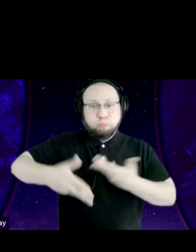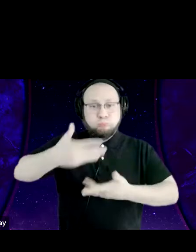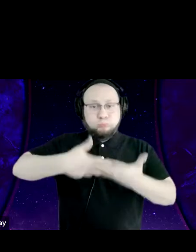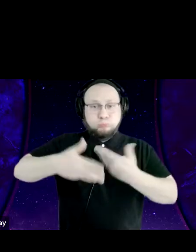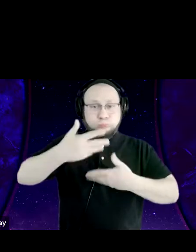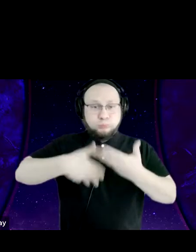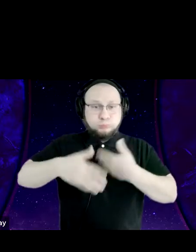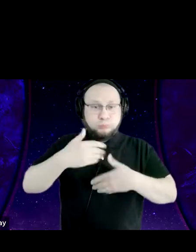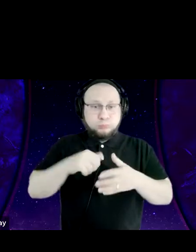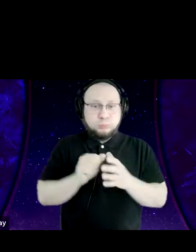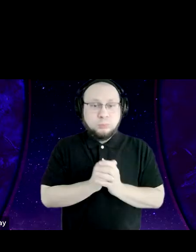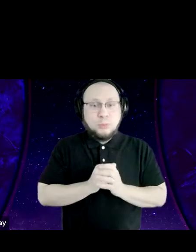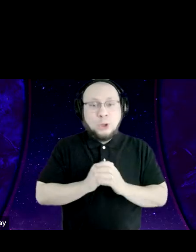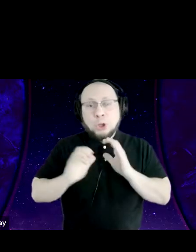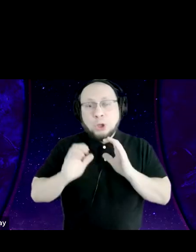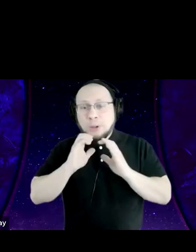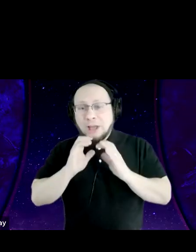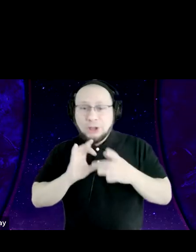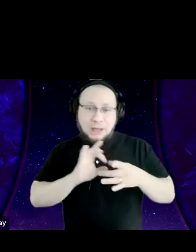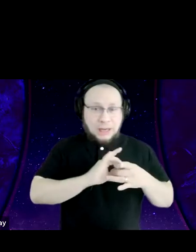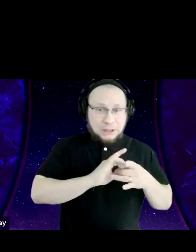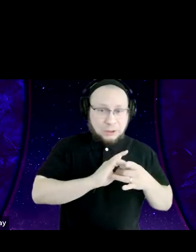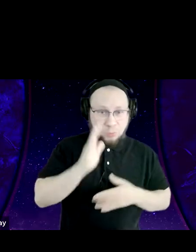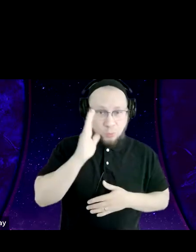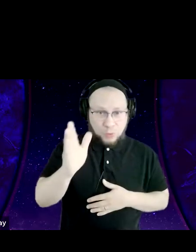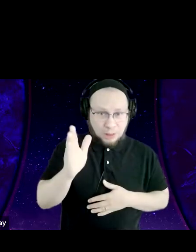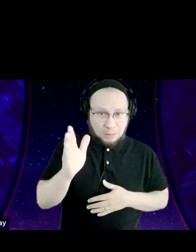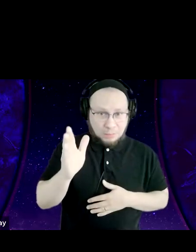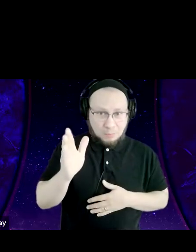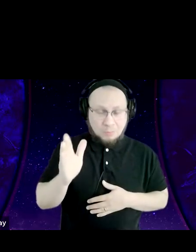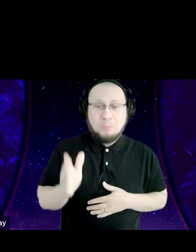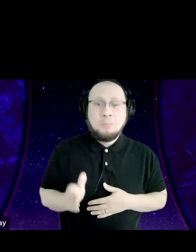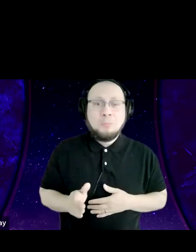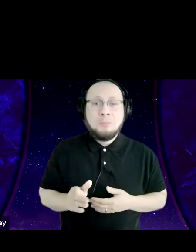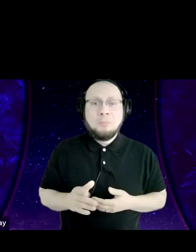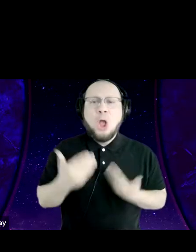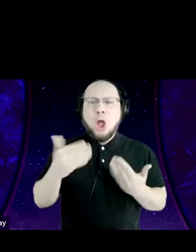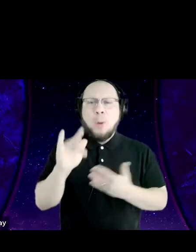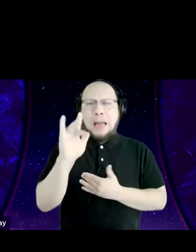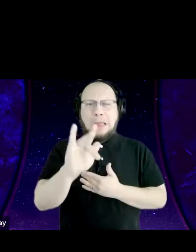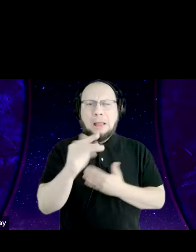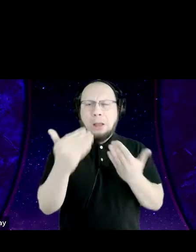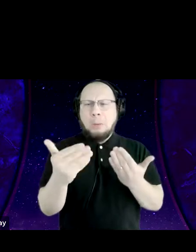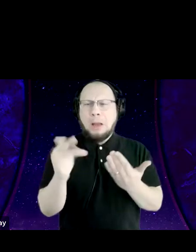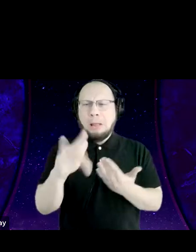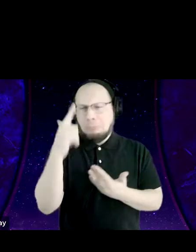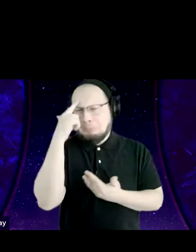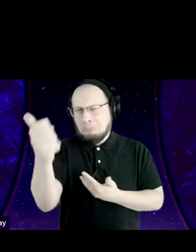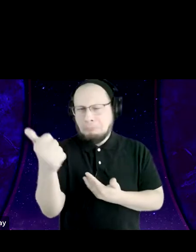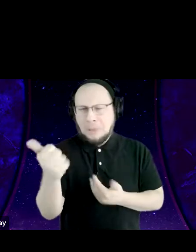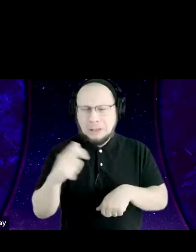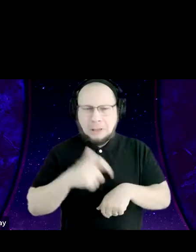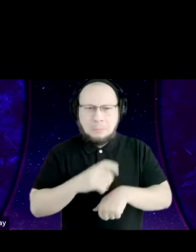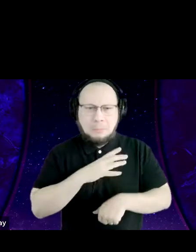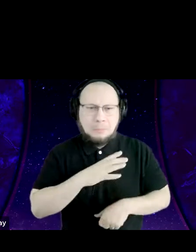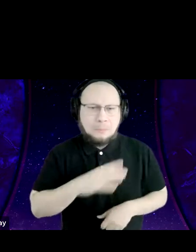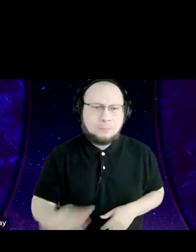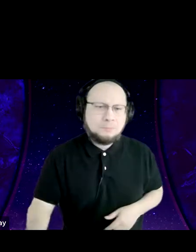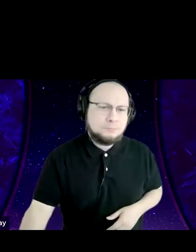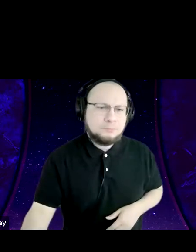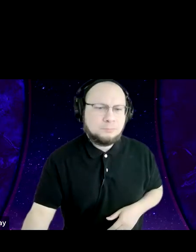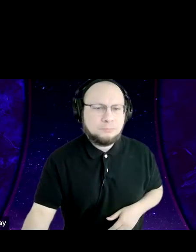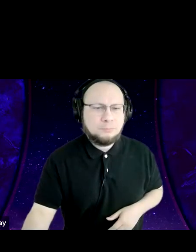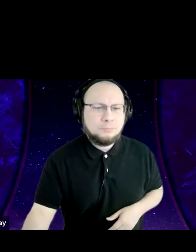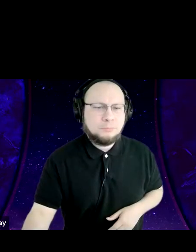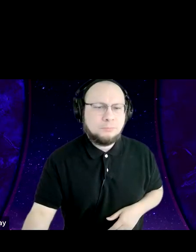twin sign of communication and connection? So you're trying to meet and greet. Feel free to respond to these as I read, by the way.